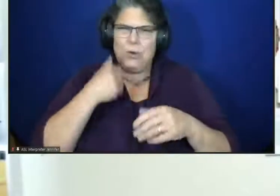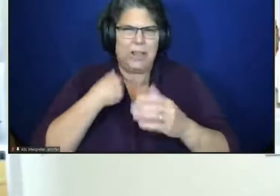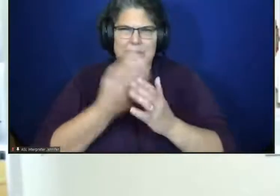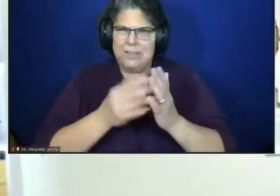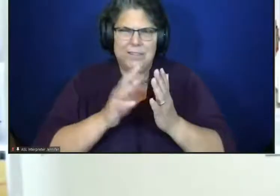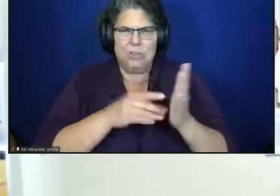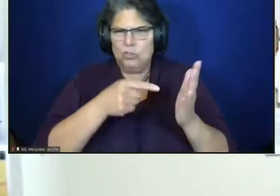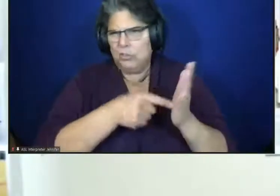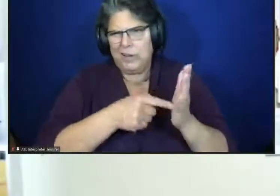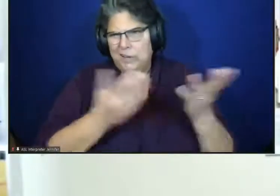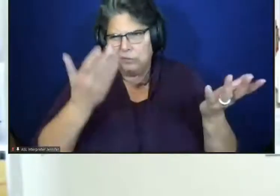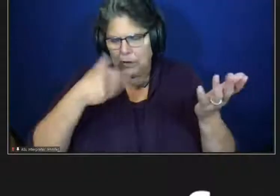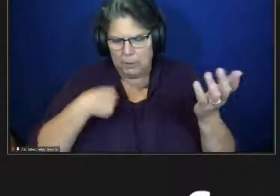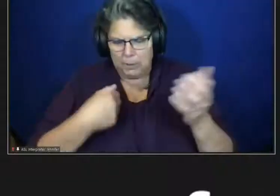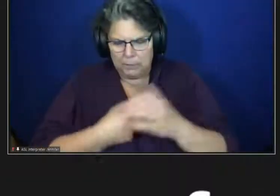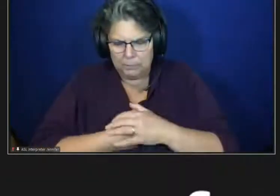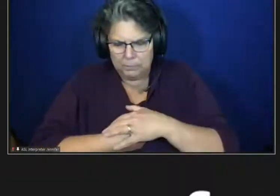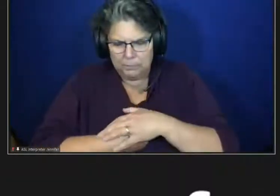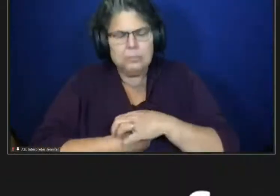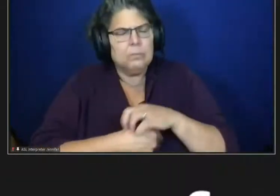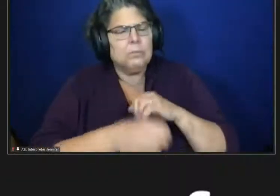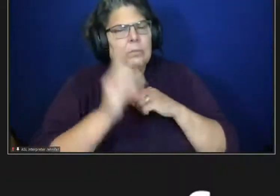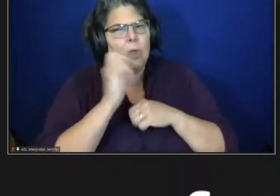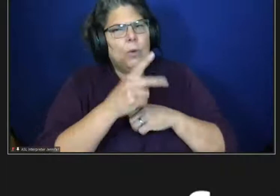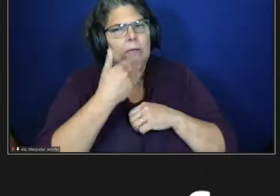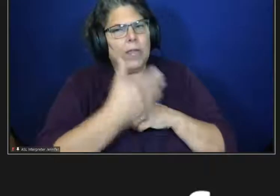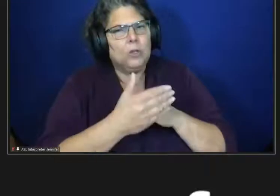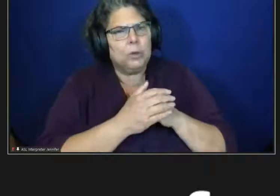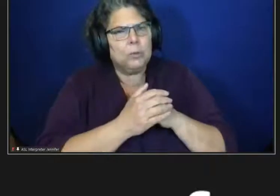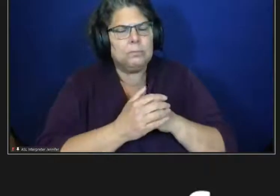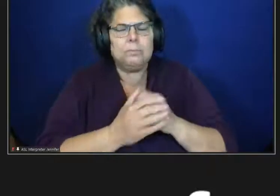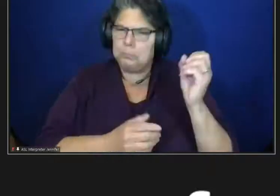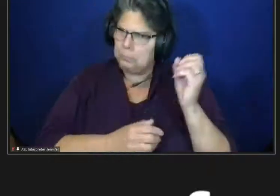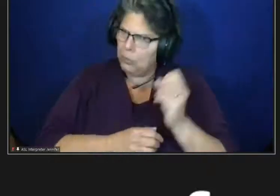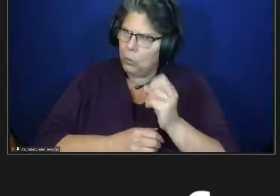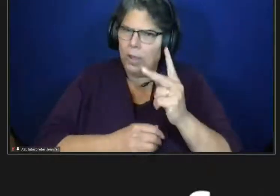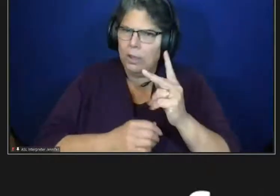me. Okay, thank you. Okay.